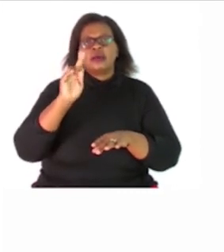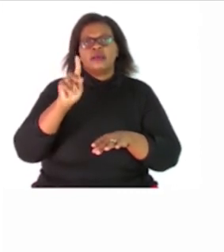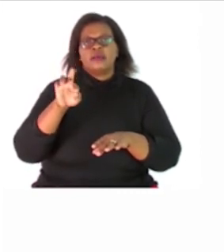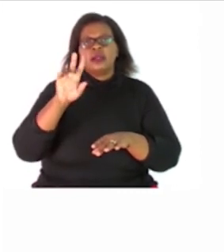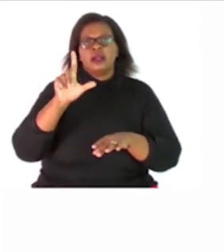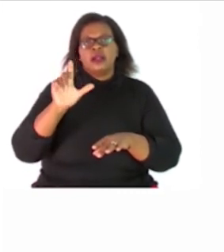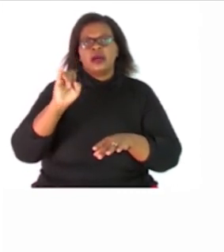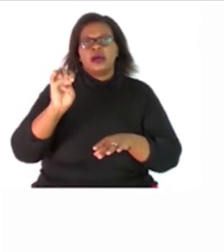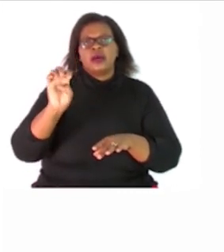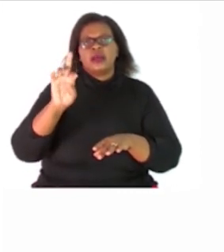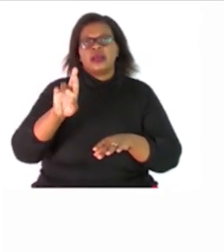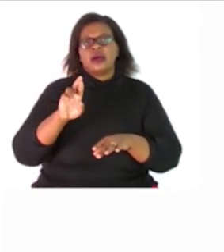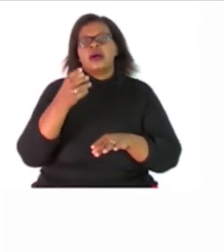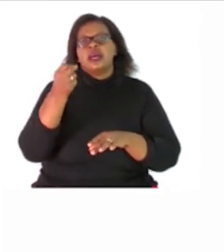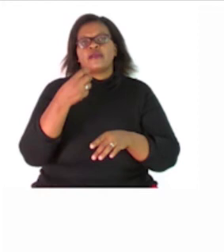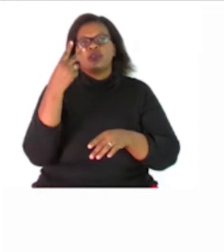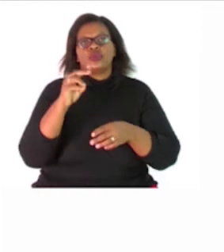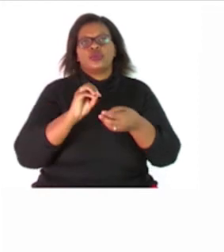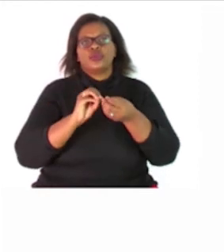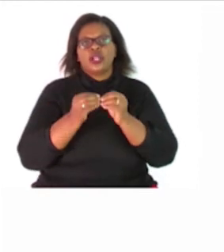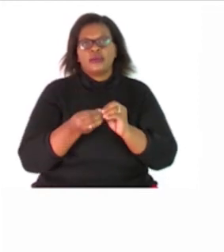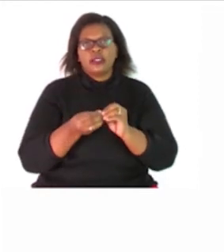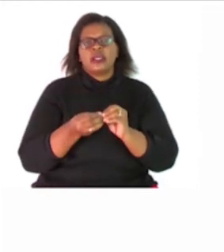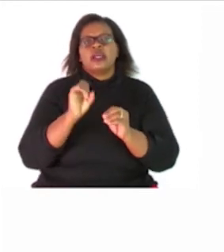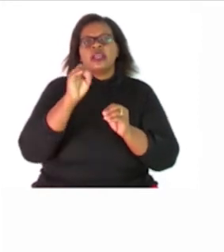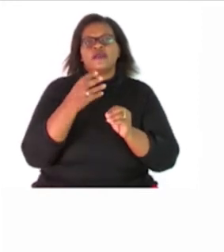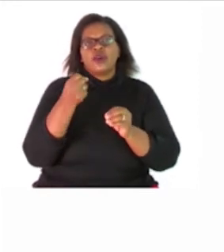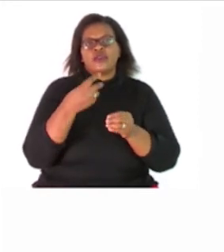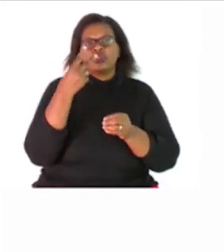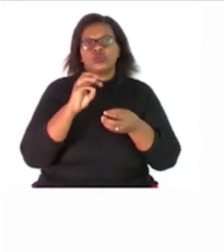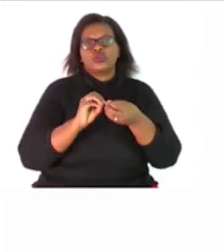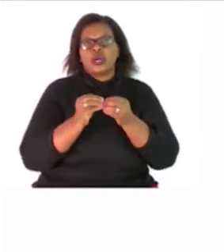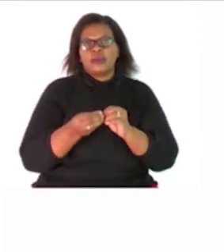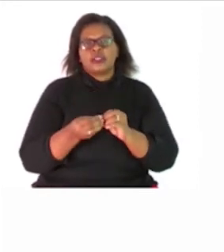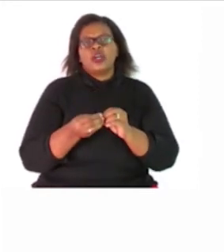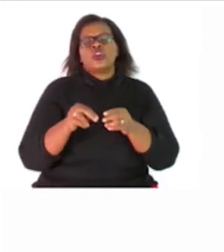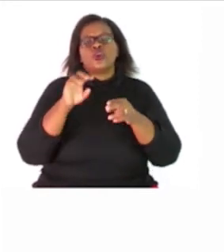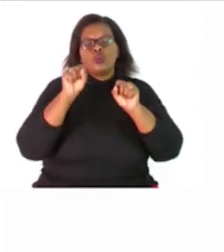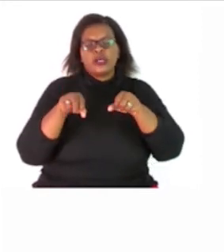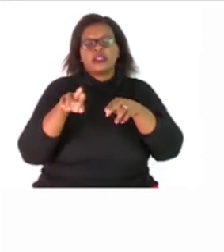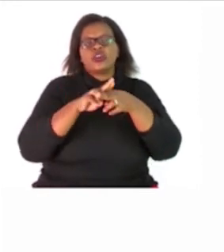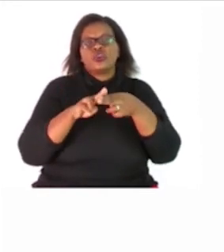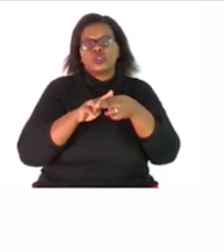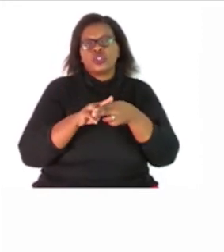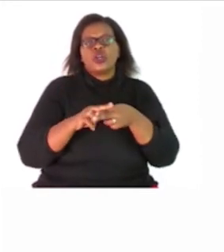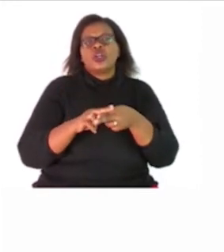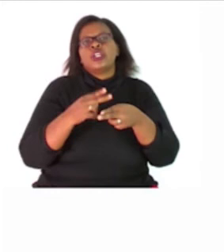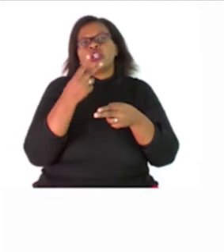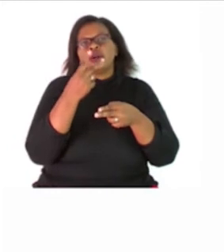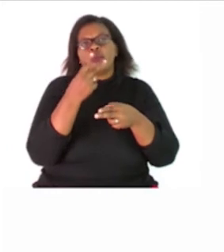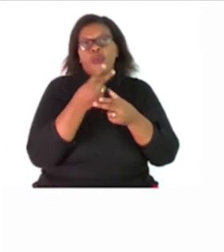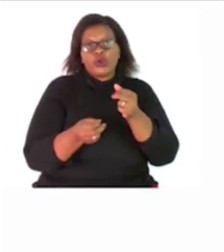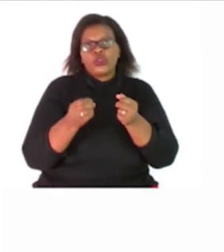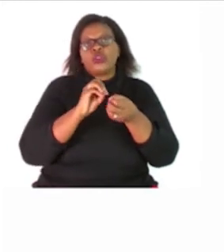you have a multiplier with 2 digits, we multiply the multiplicand with each digit 1 by 1 in the